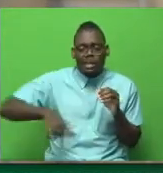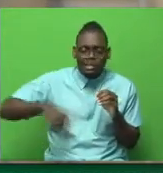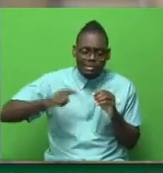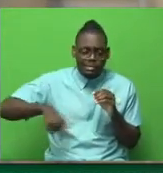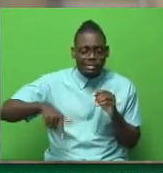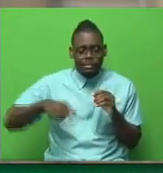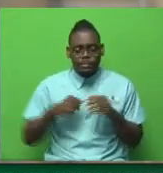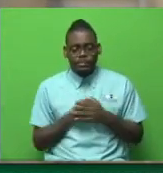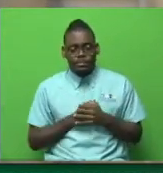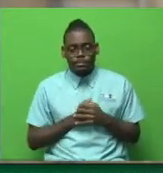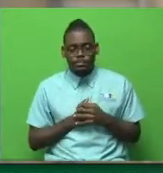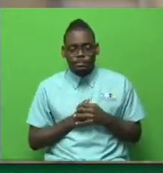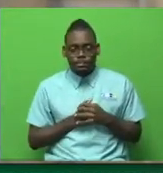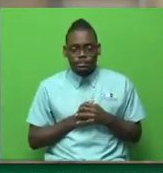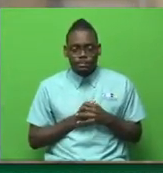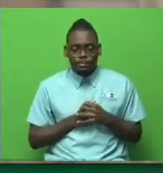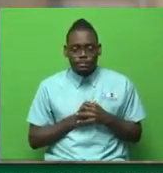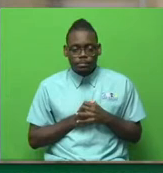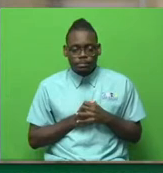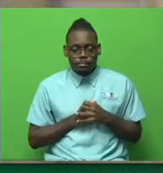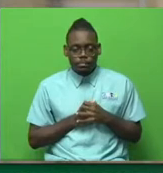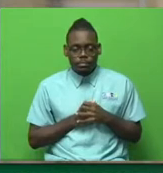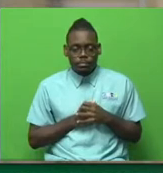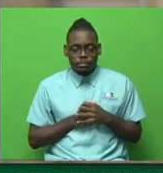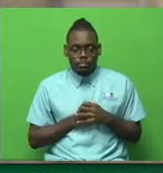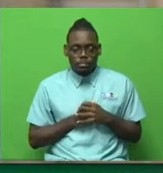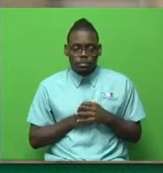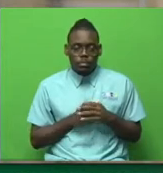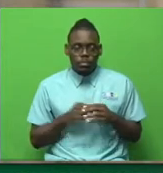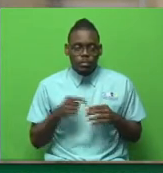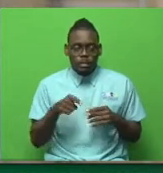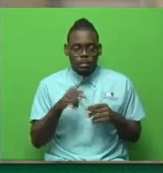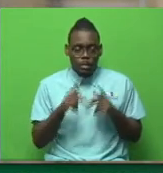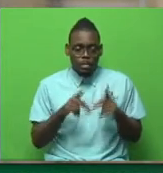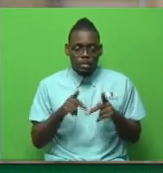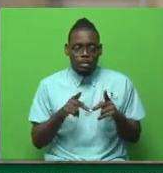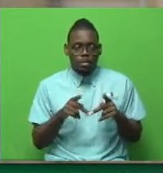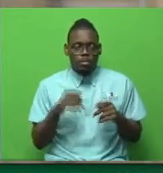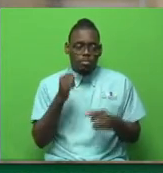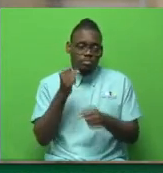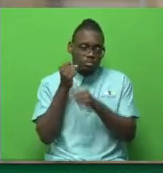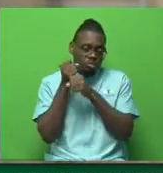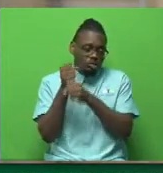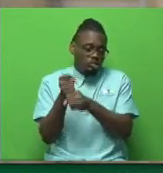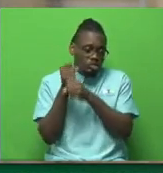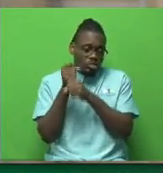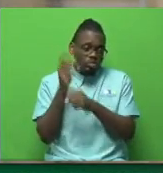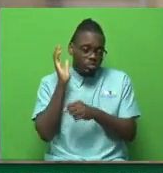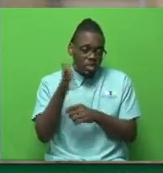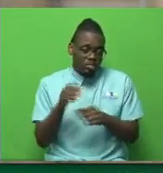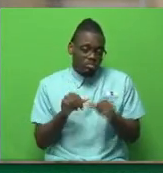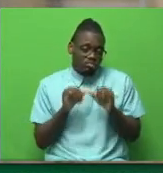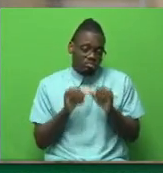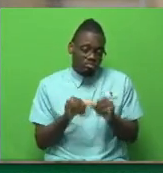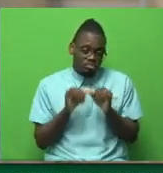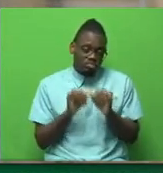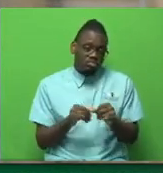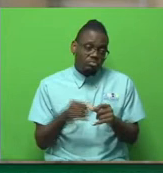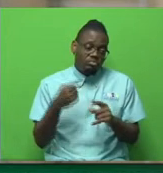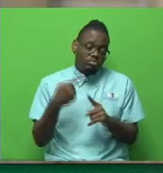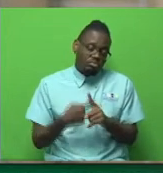saying that it would take up many months to actually set up the generic production lines of the game-changing oral drug